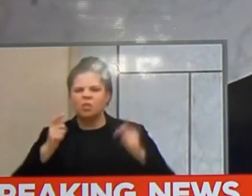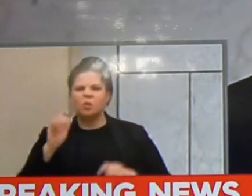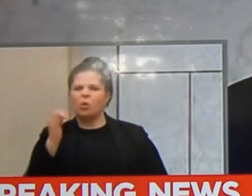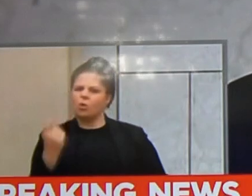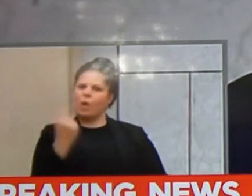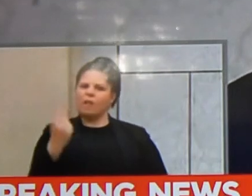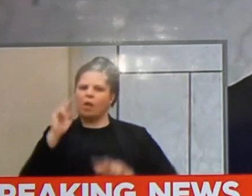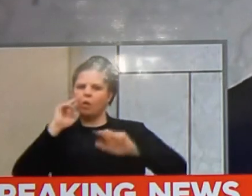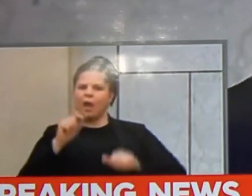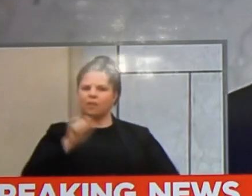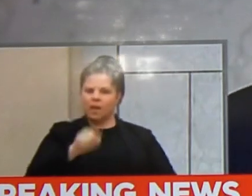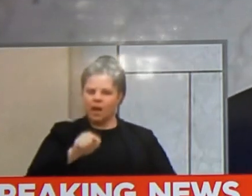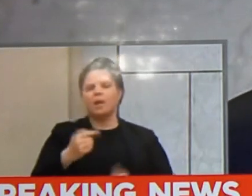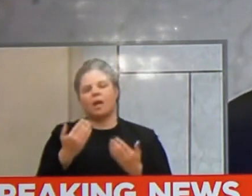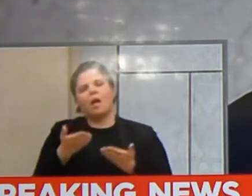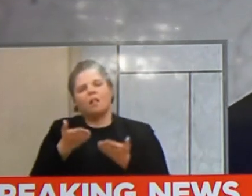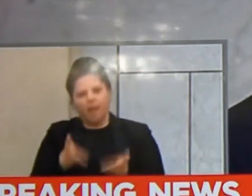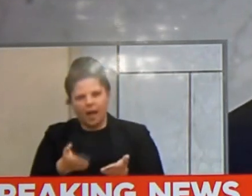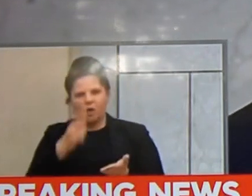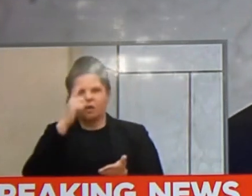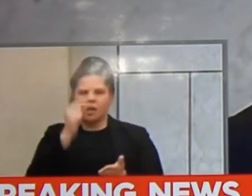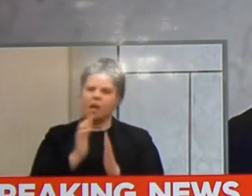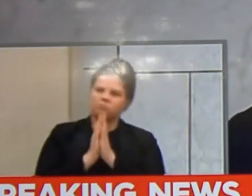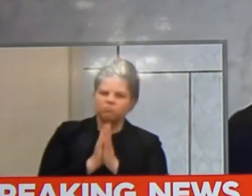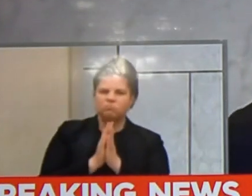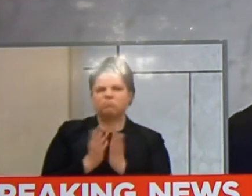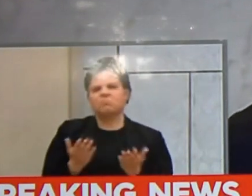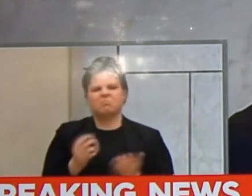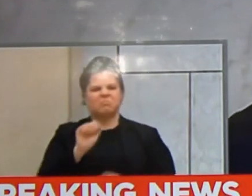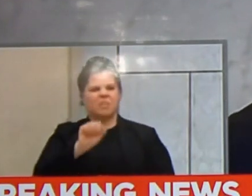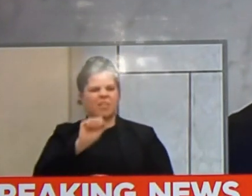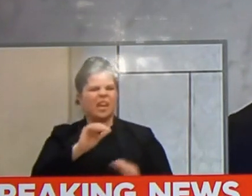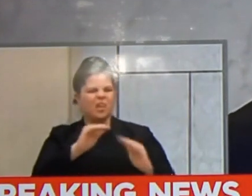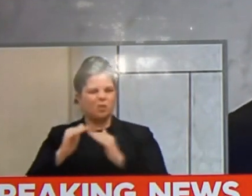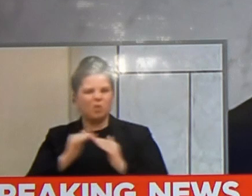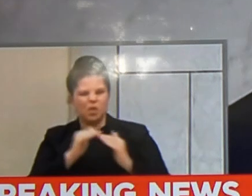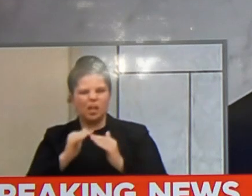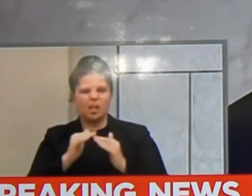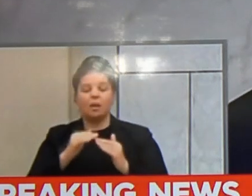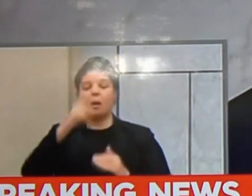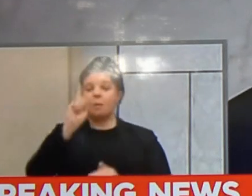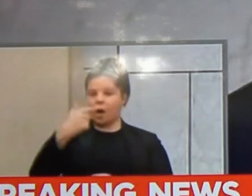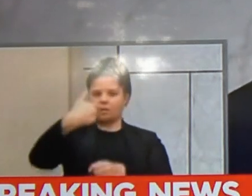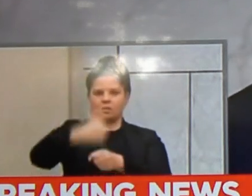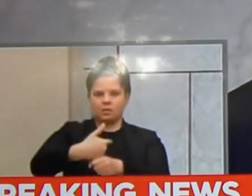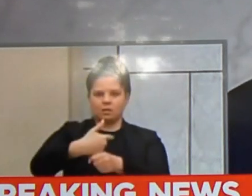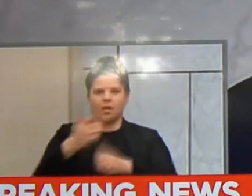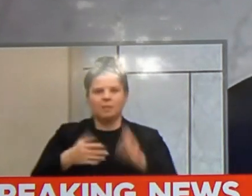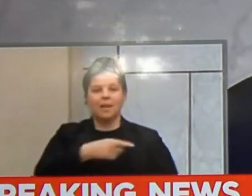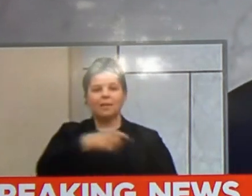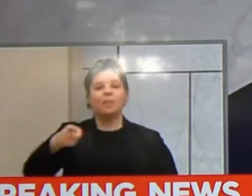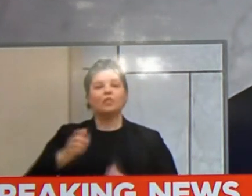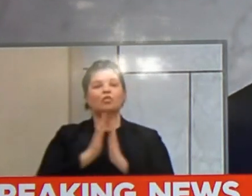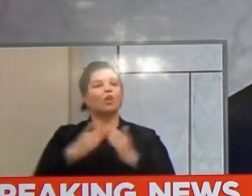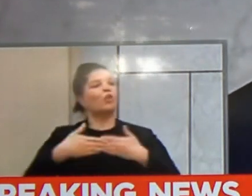of the ceremonies. That way they can be faithfully allied to the faith communities around the country. So it doesn't mean churches are not